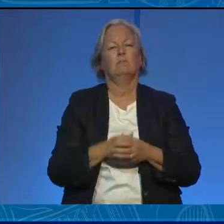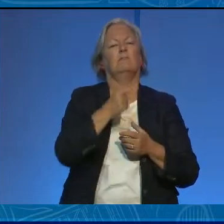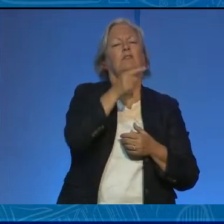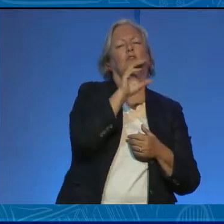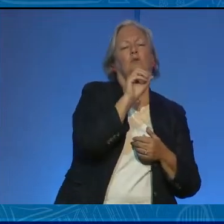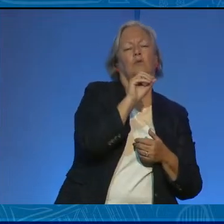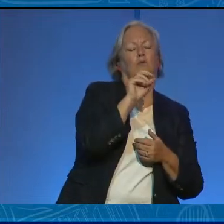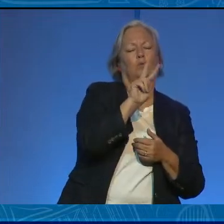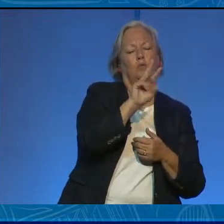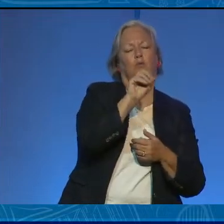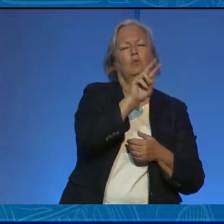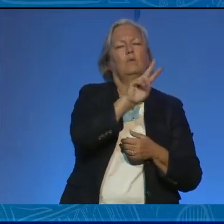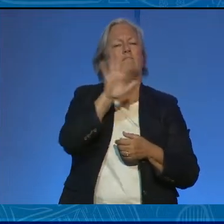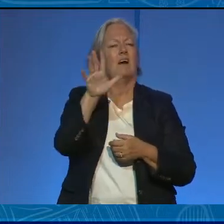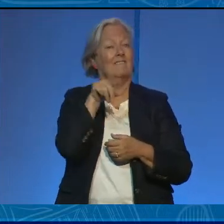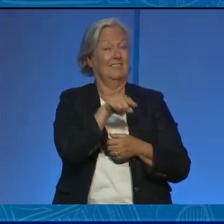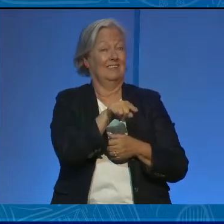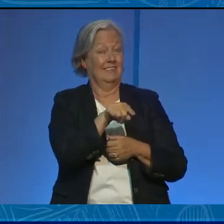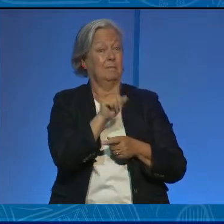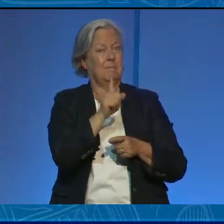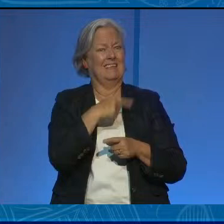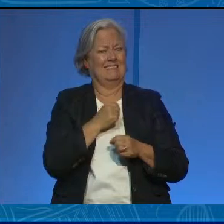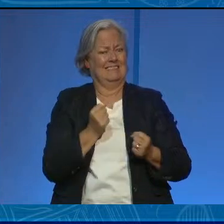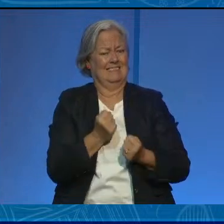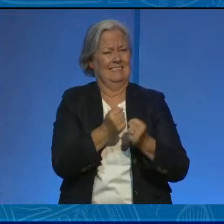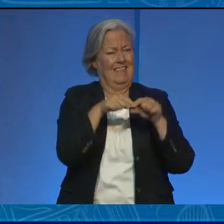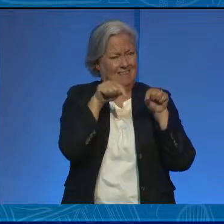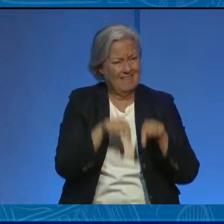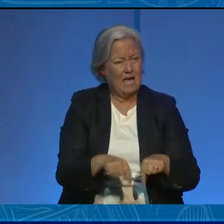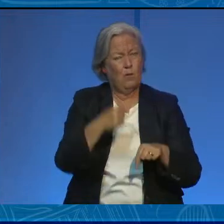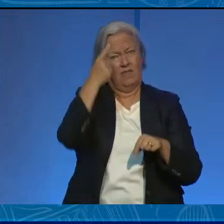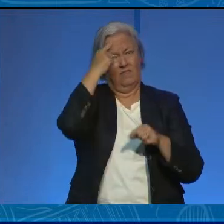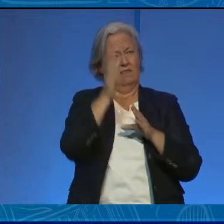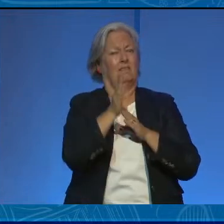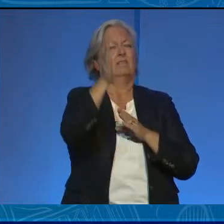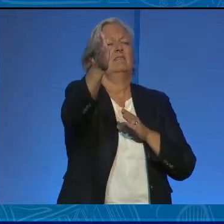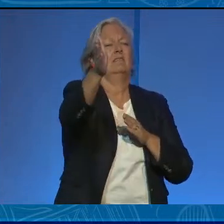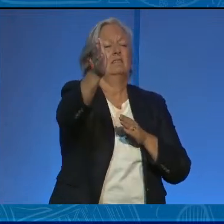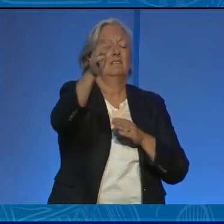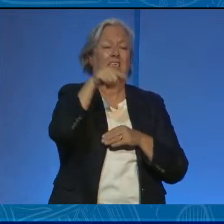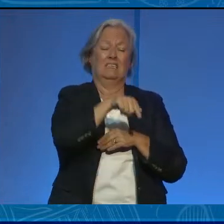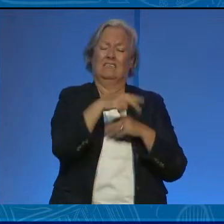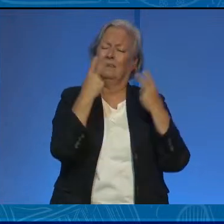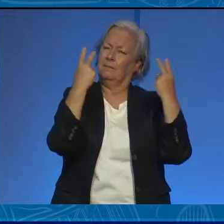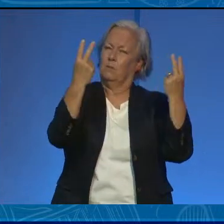Counts, Act for Resilience Today, rightly conveys this urgency.